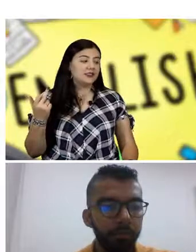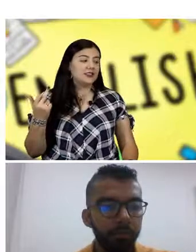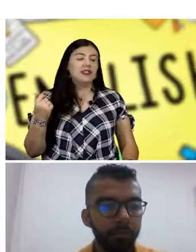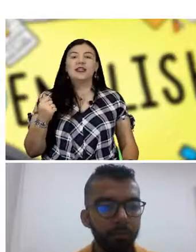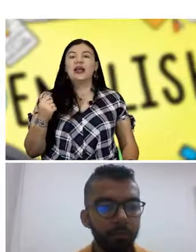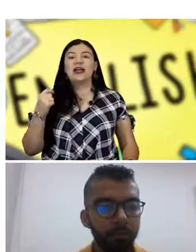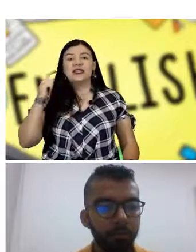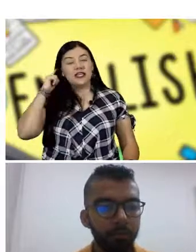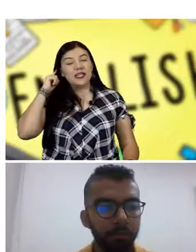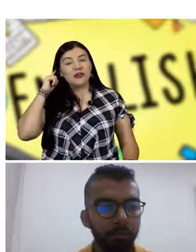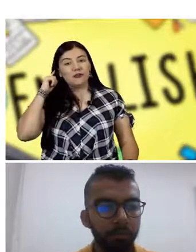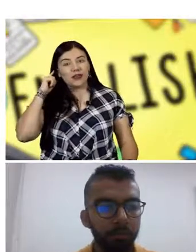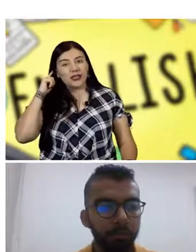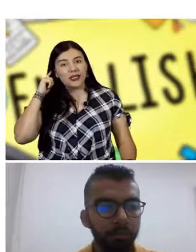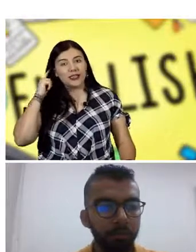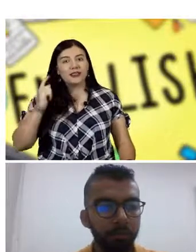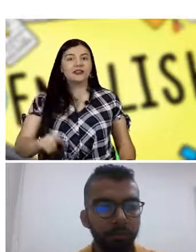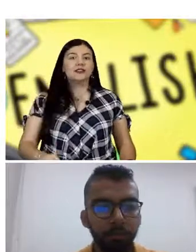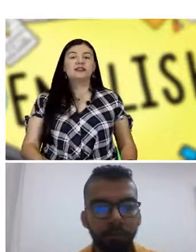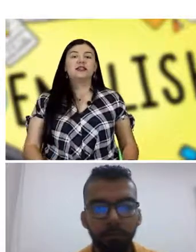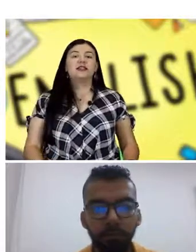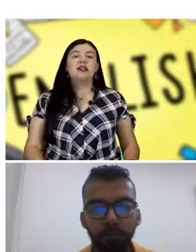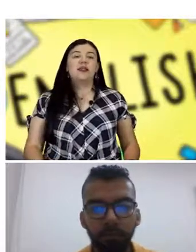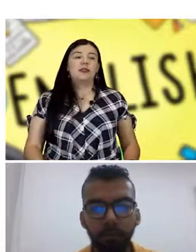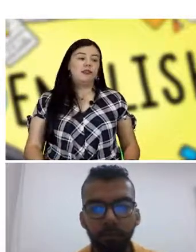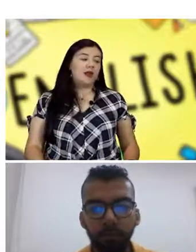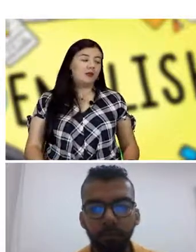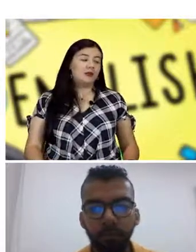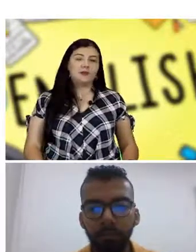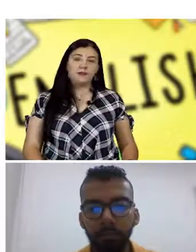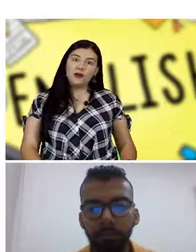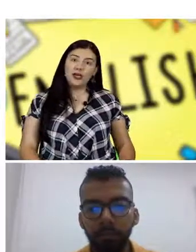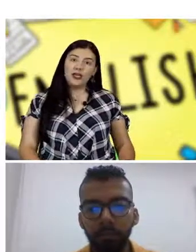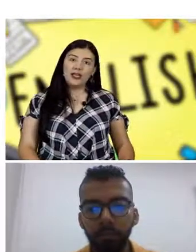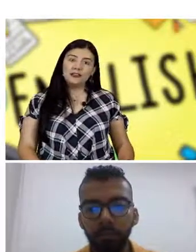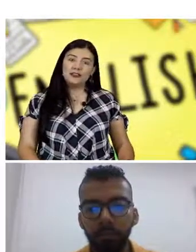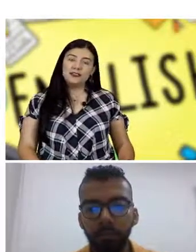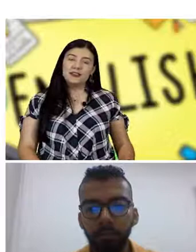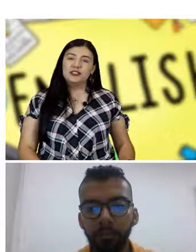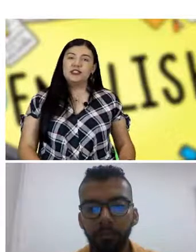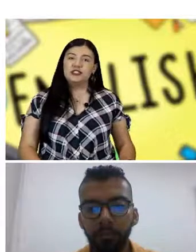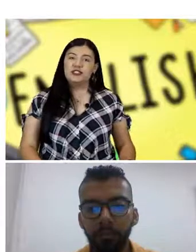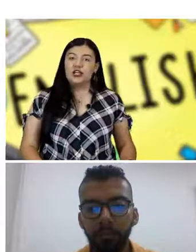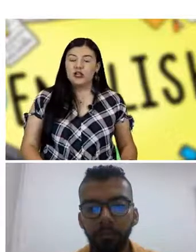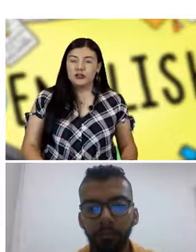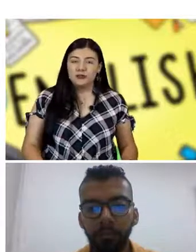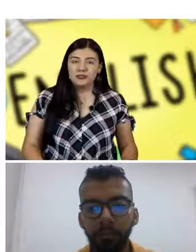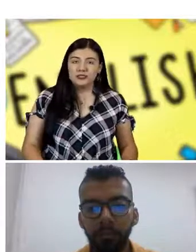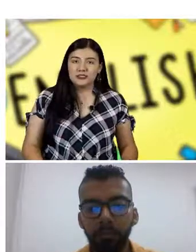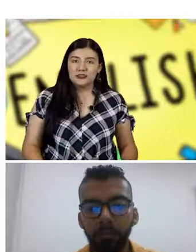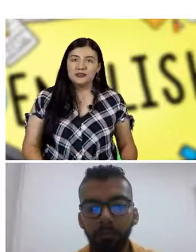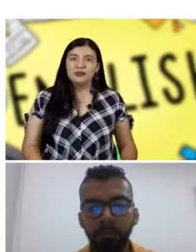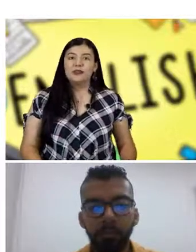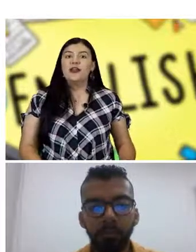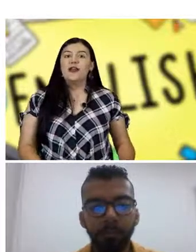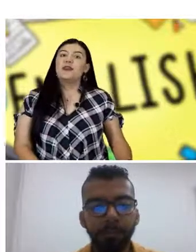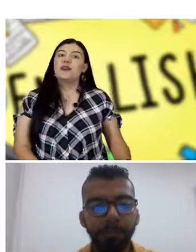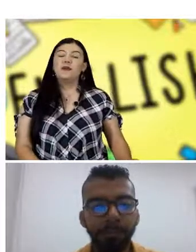3 is an earache. Number 4 is